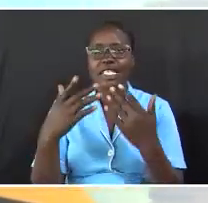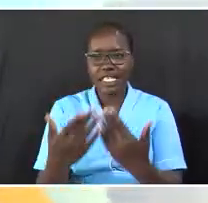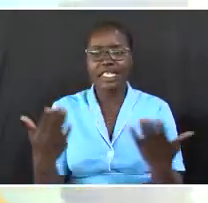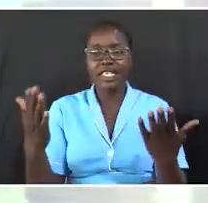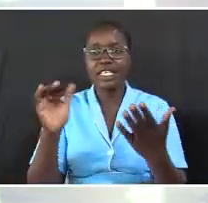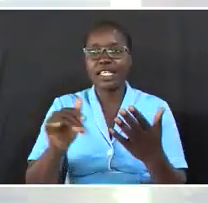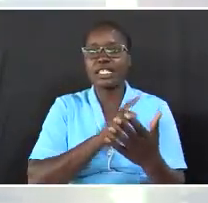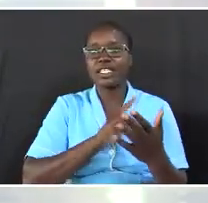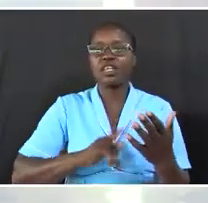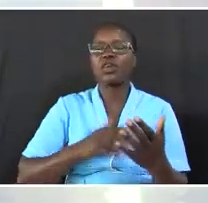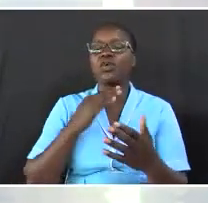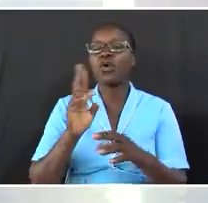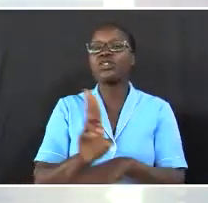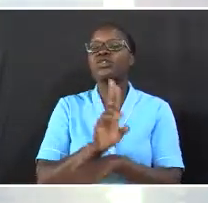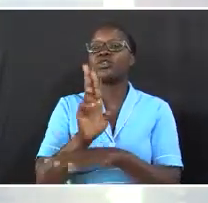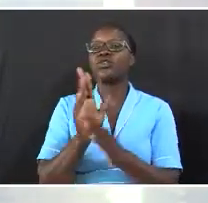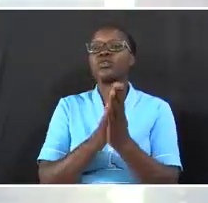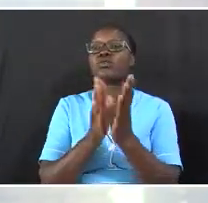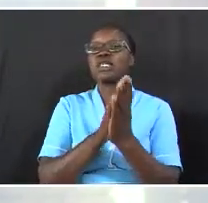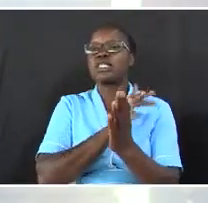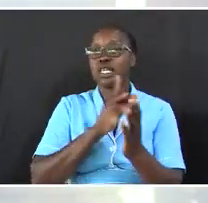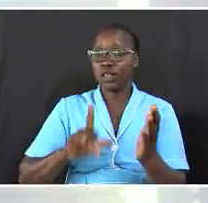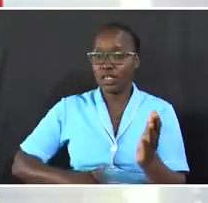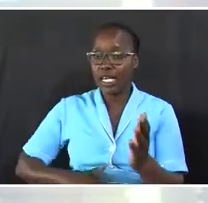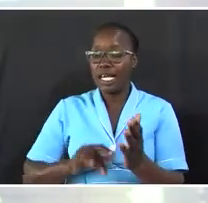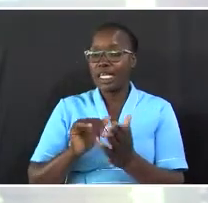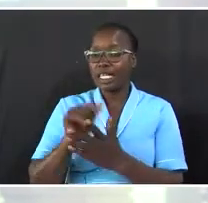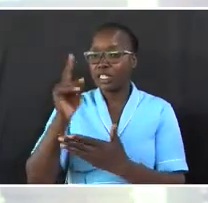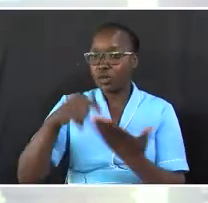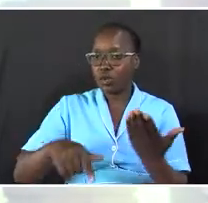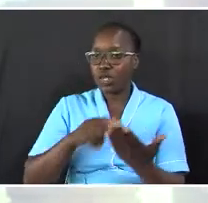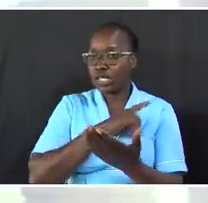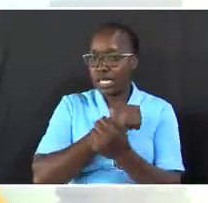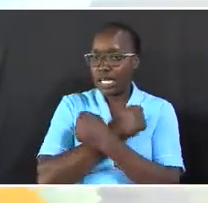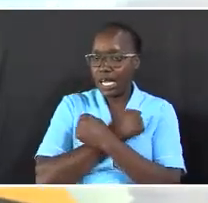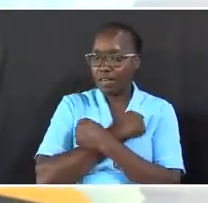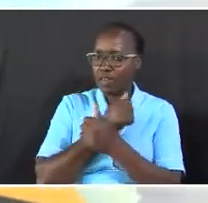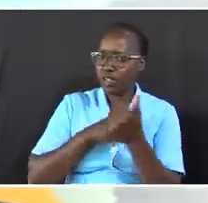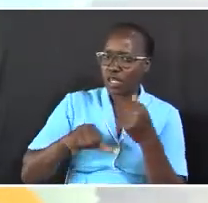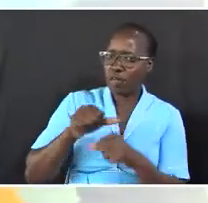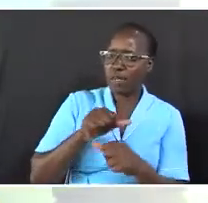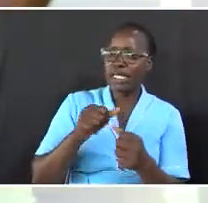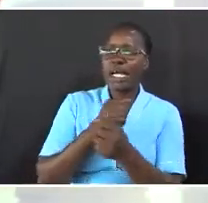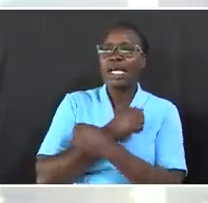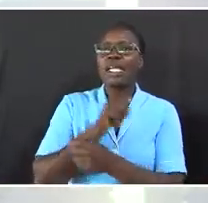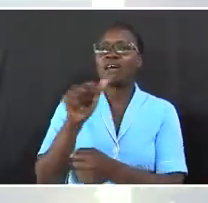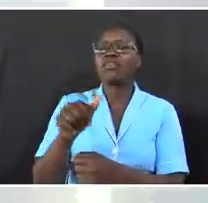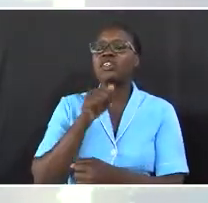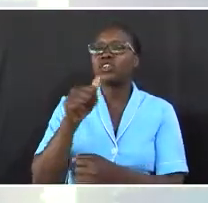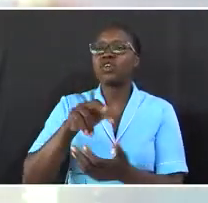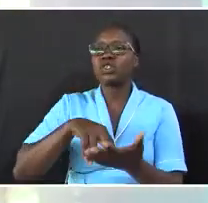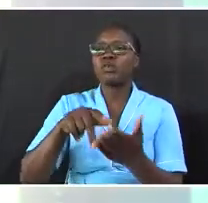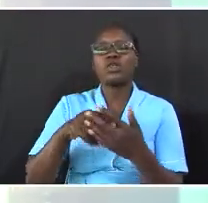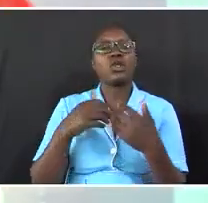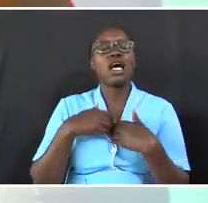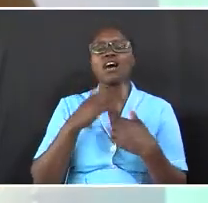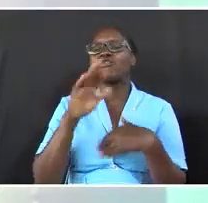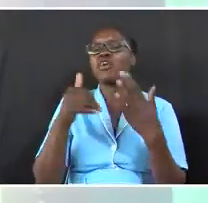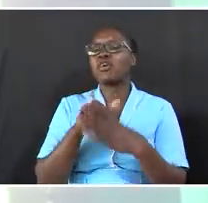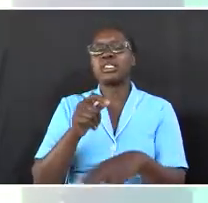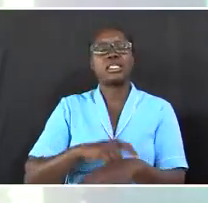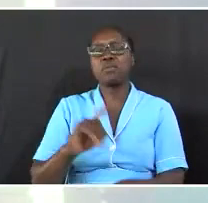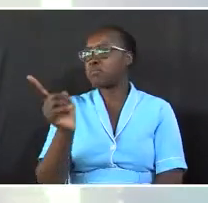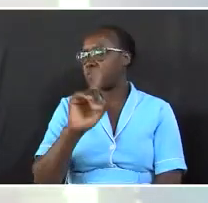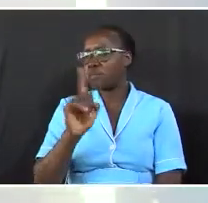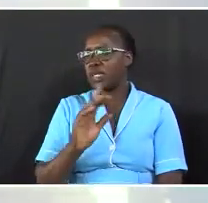that the Lord wants to use. Praise the Lord. This is what love is all about. Love does not mean that you will have it all the time. Some